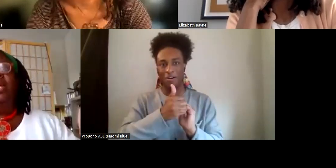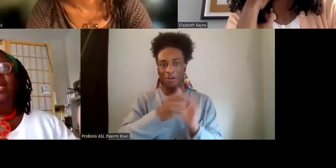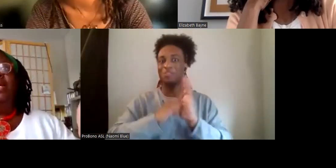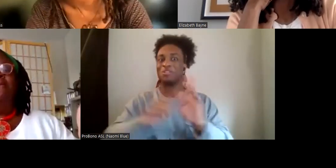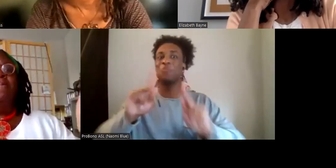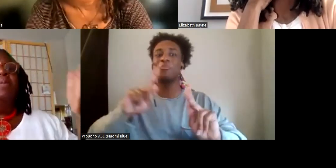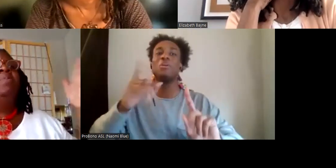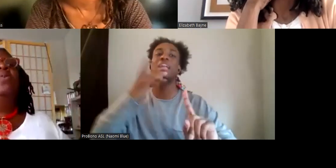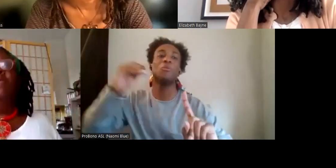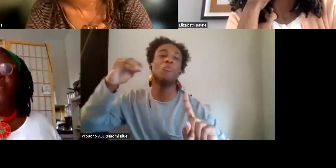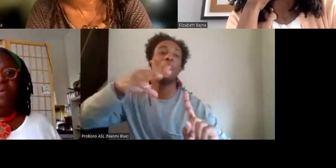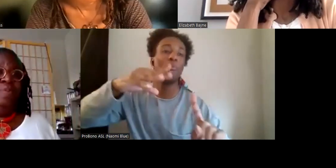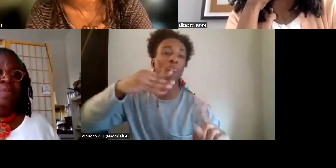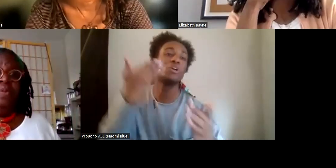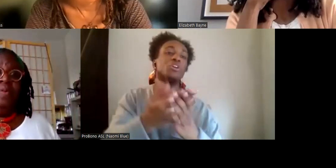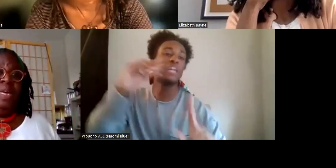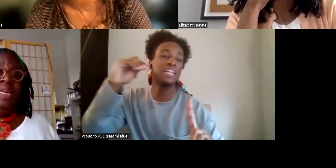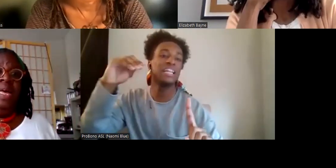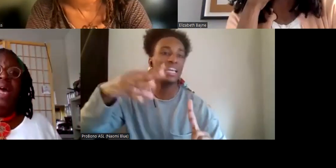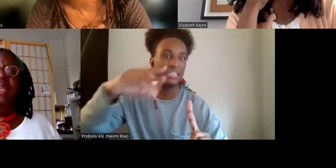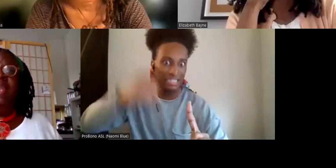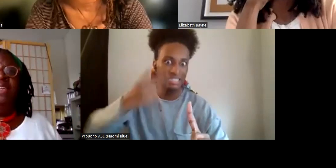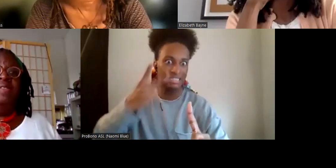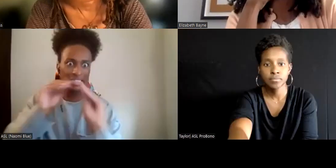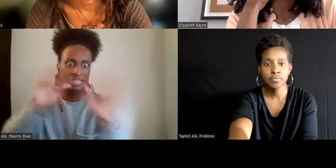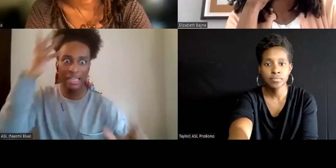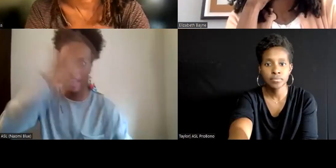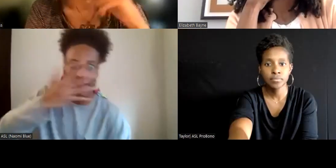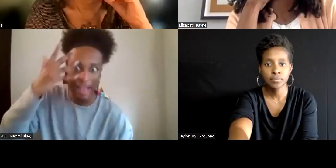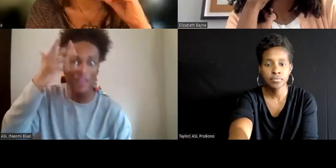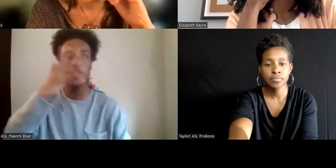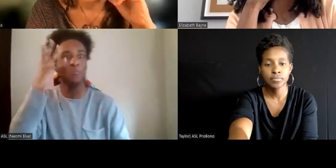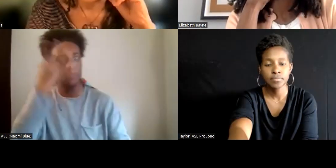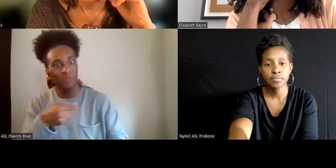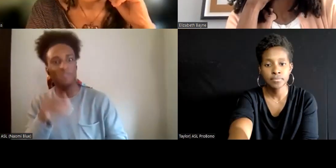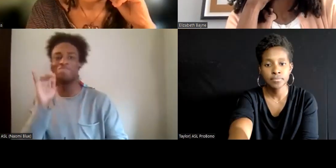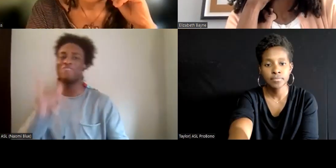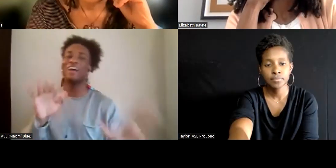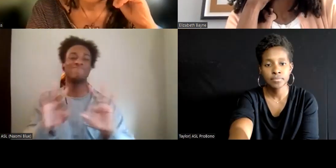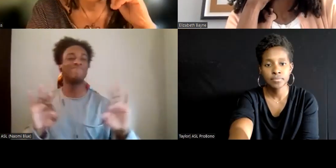so we look beautiful, right? And that is so important.